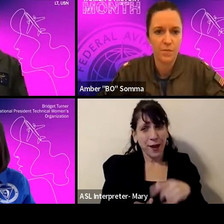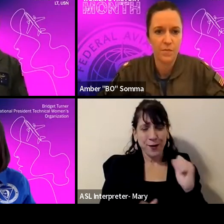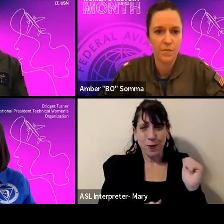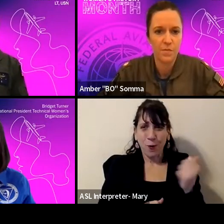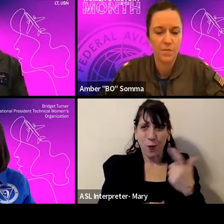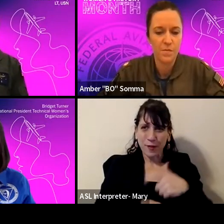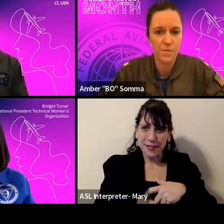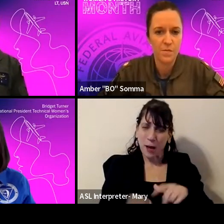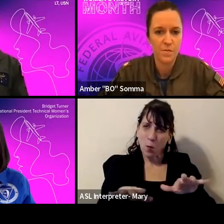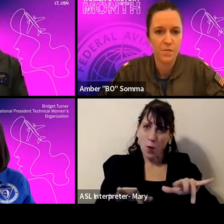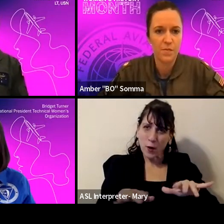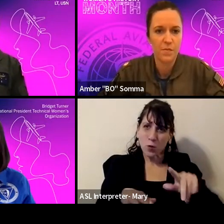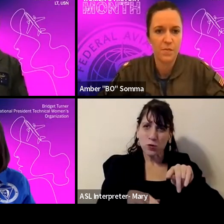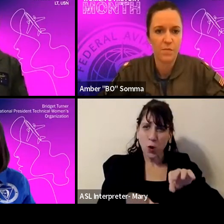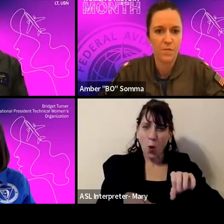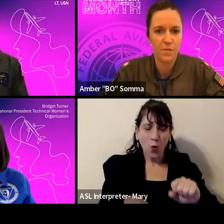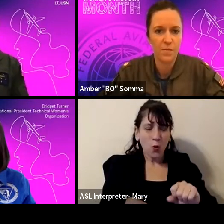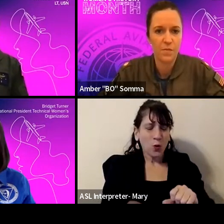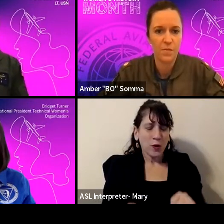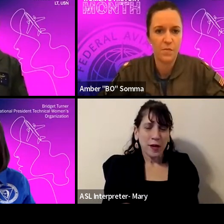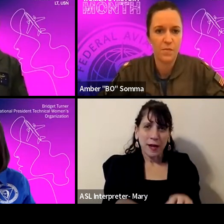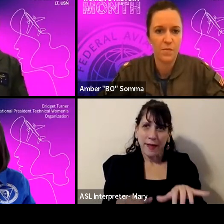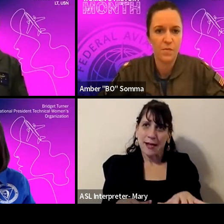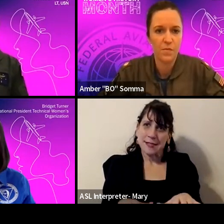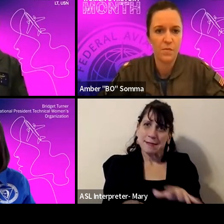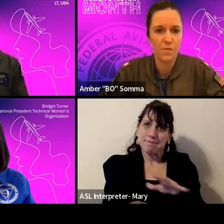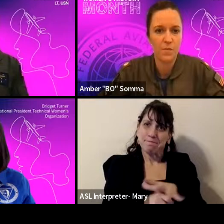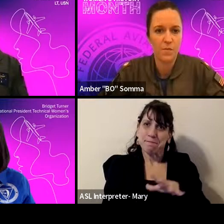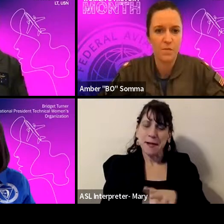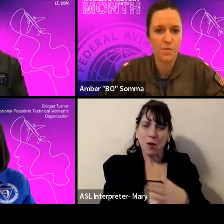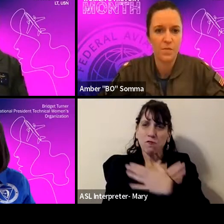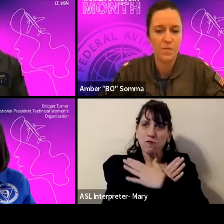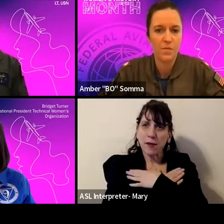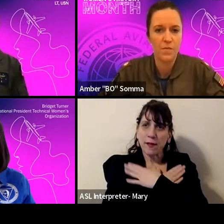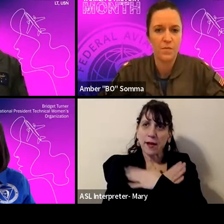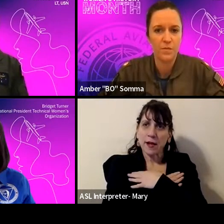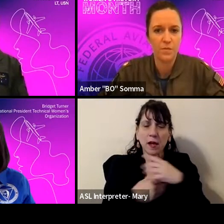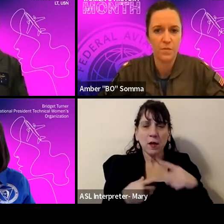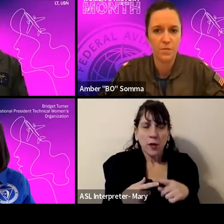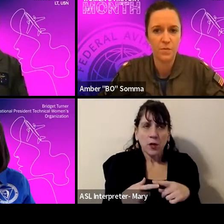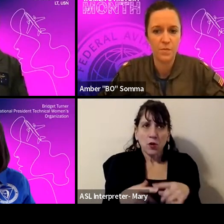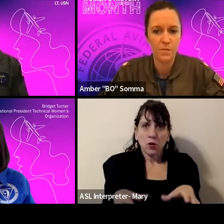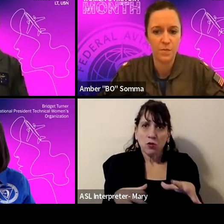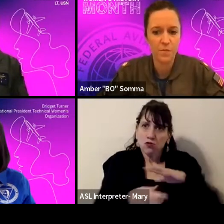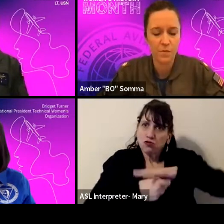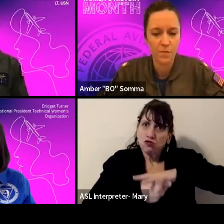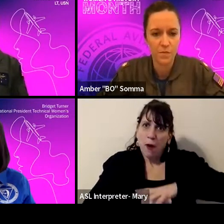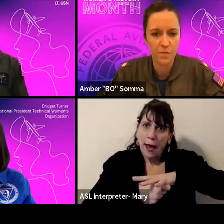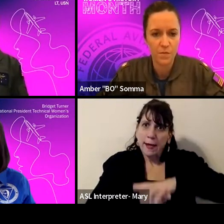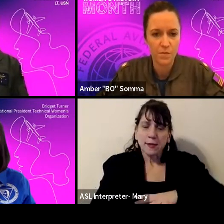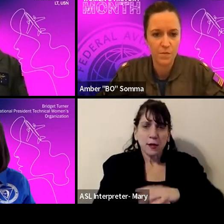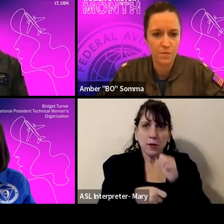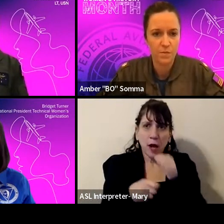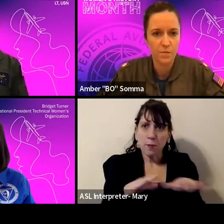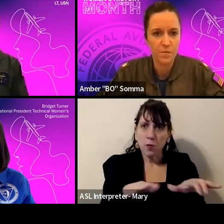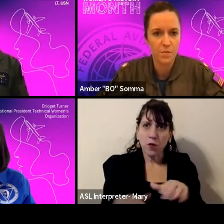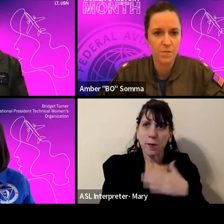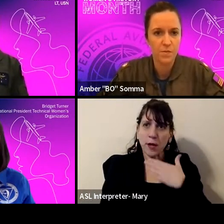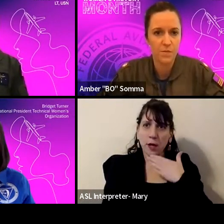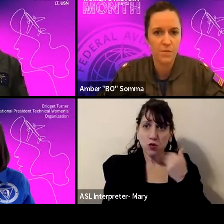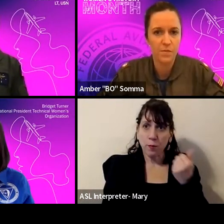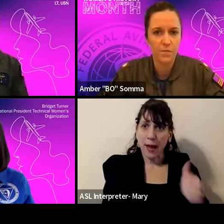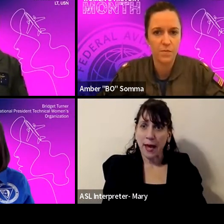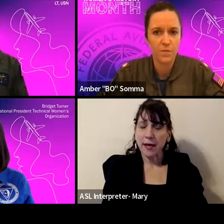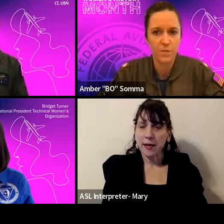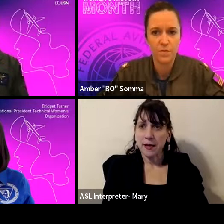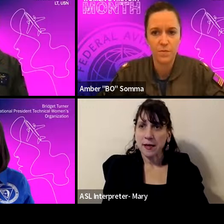like wiggle your toes. That just brings just enough relaxation. So like when you're too tense, you know, you're not going to be performing at your best.